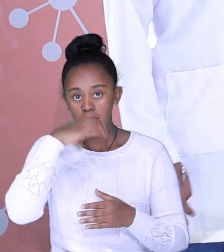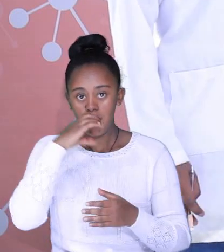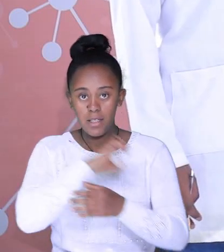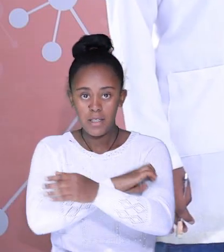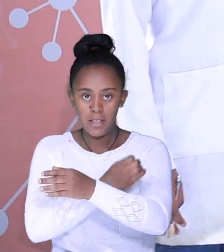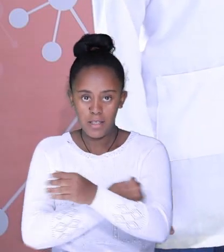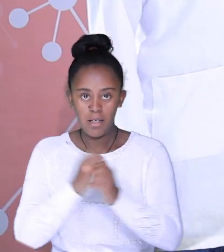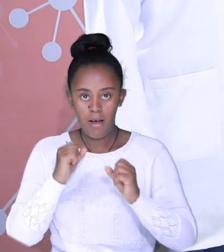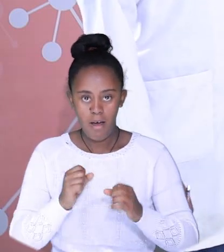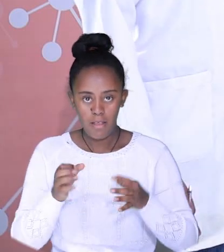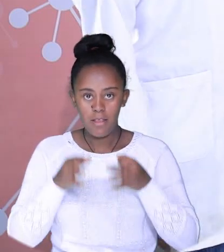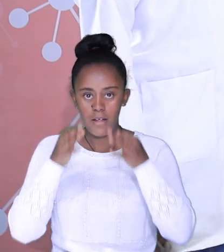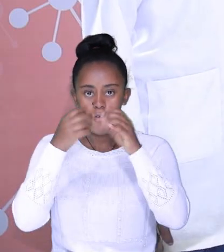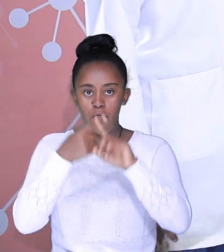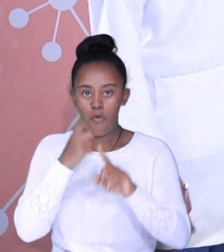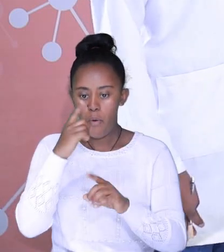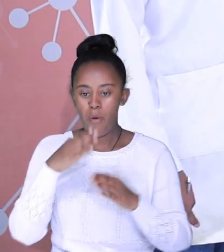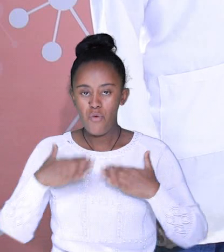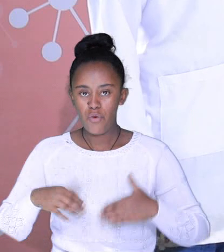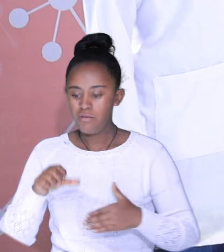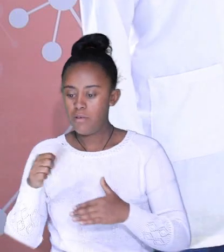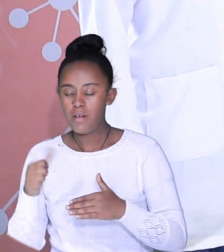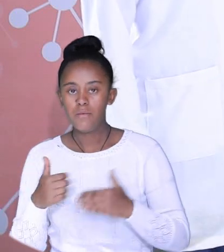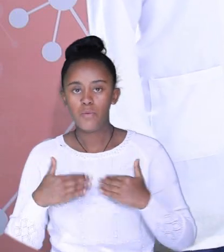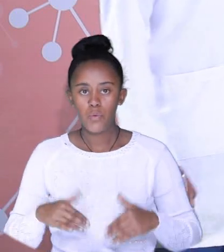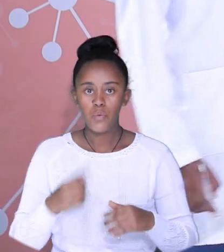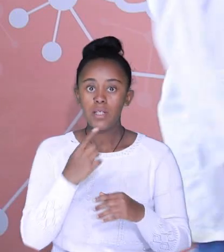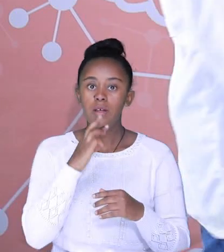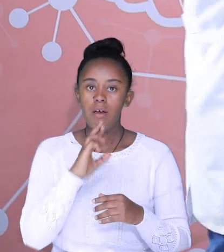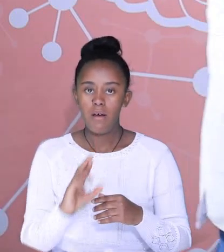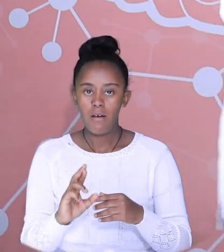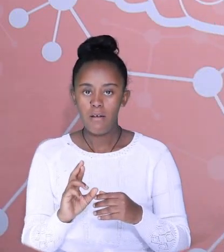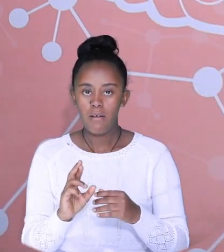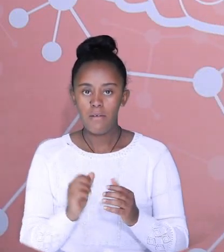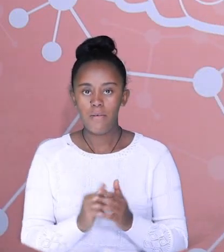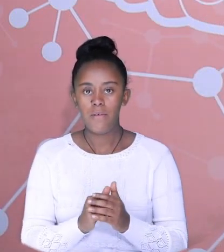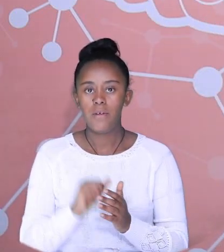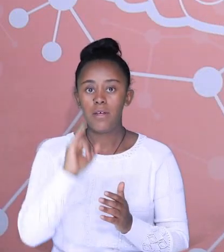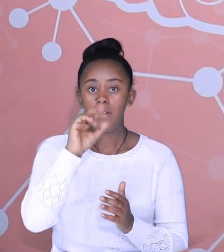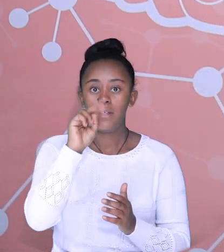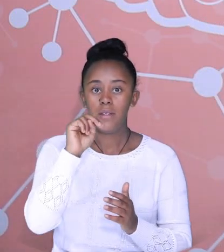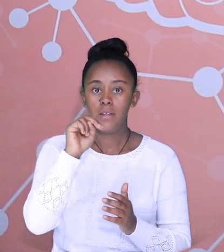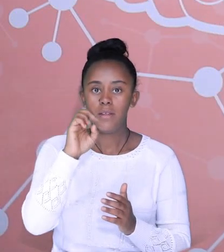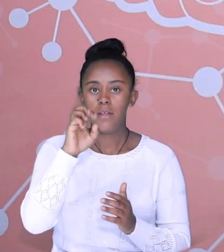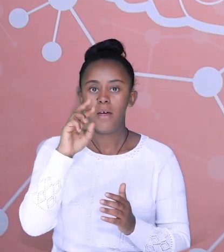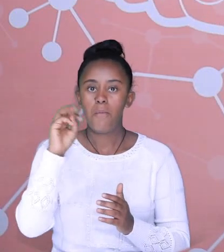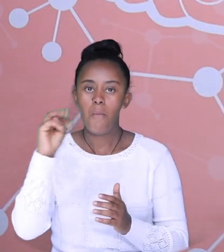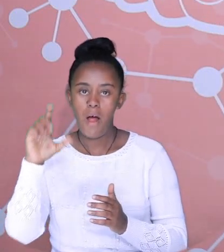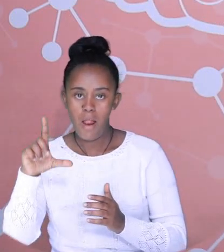can transfer from one body to the other. They are in thermal contact.